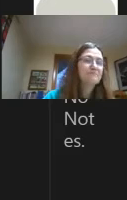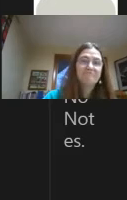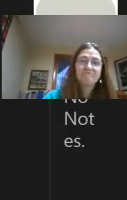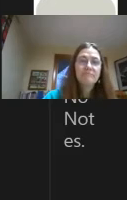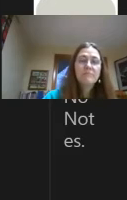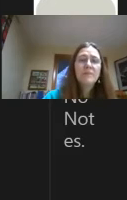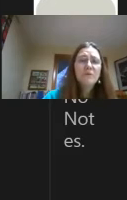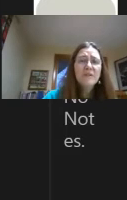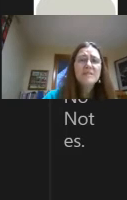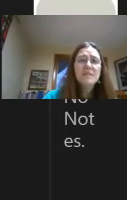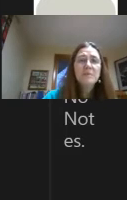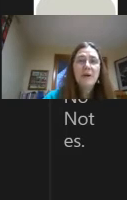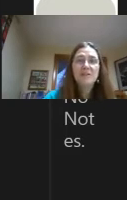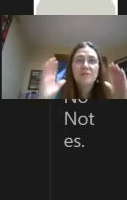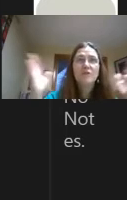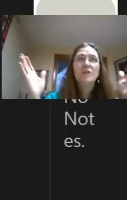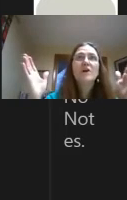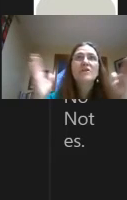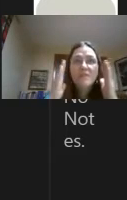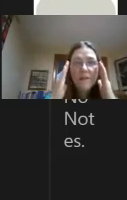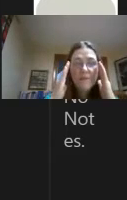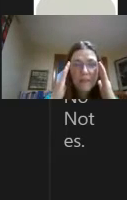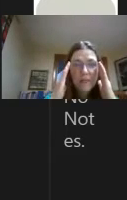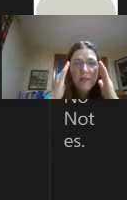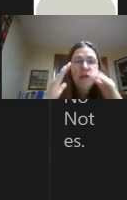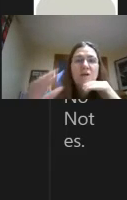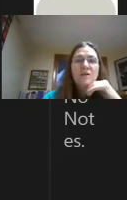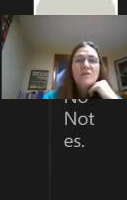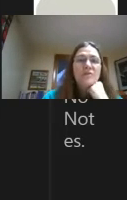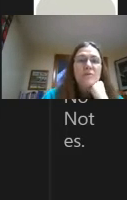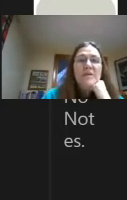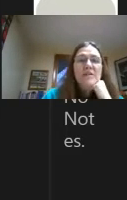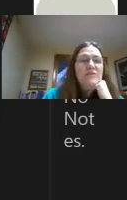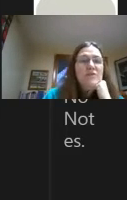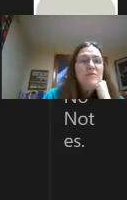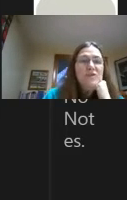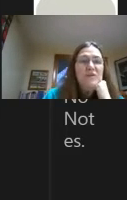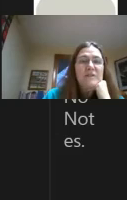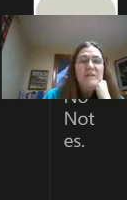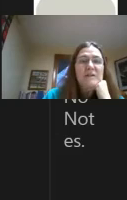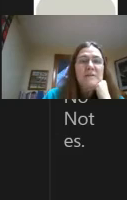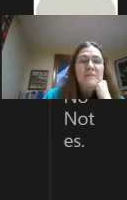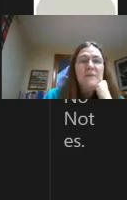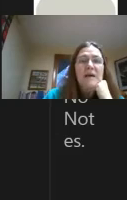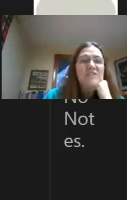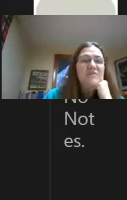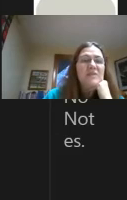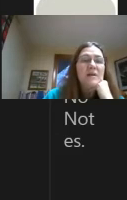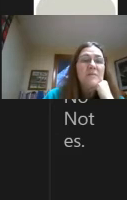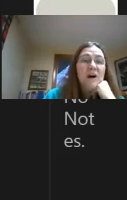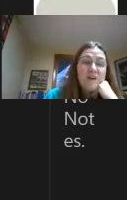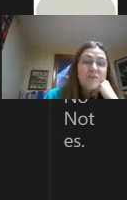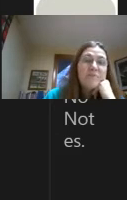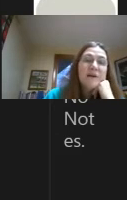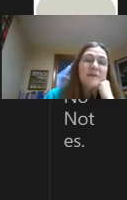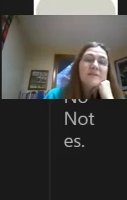farmer, it really isn't going to be practical for a large seed company to do a mix for you generally. The batches of seed